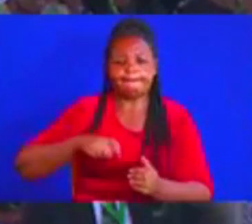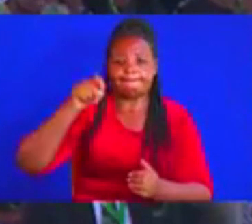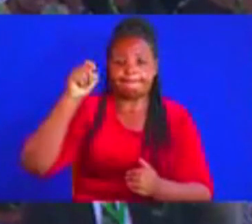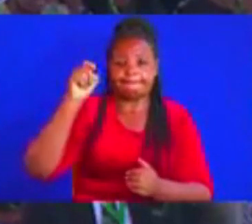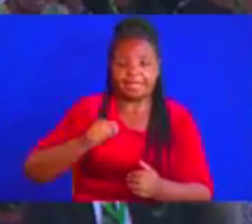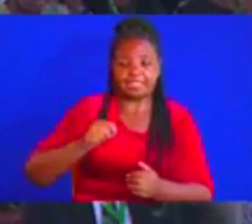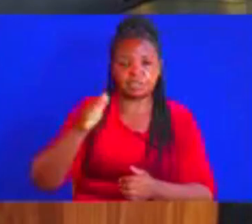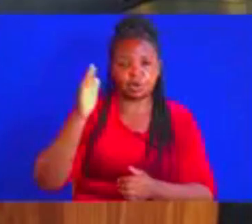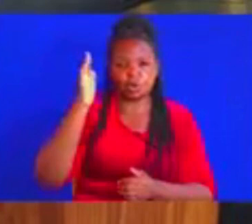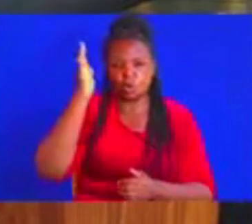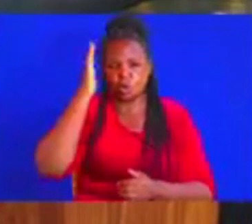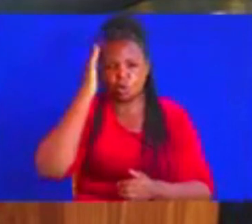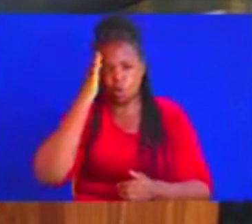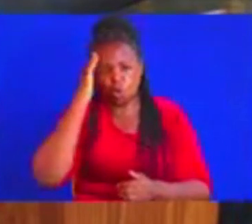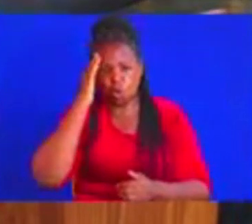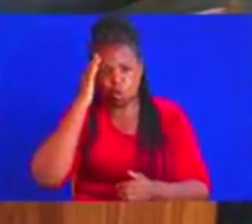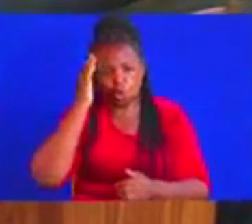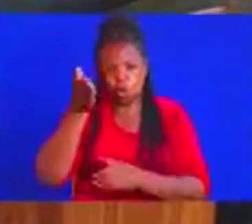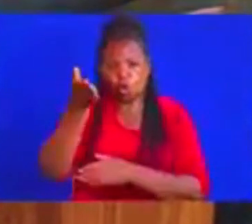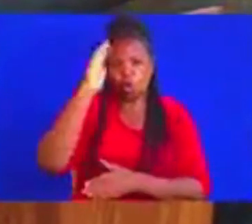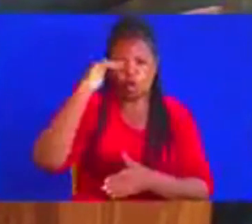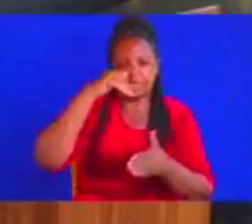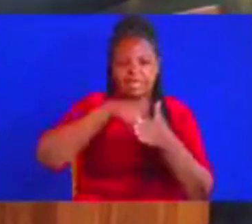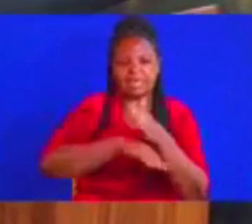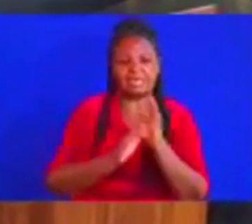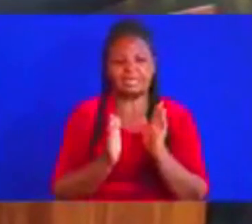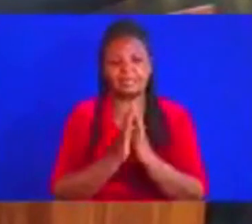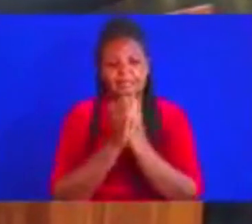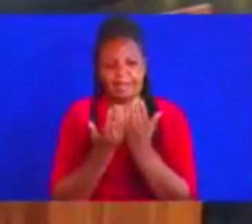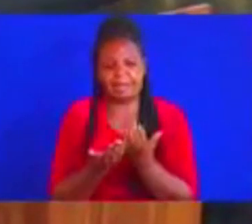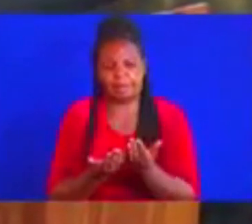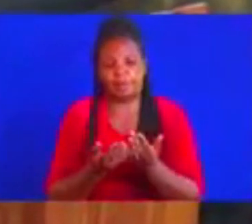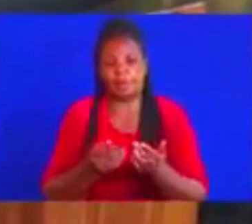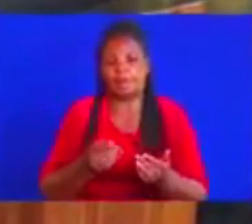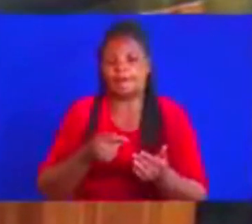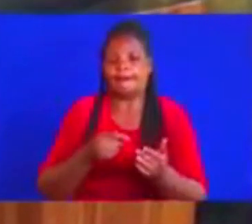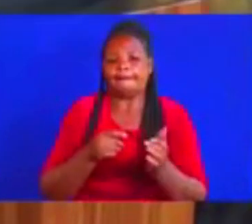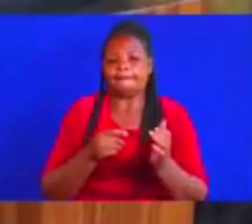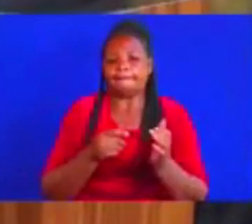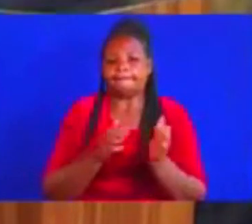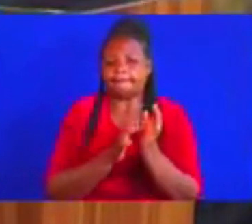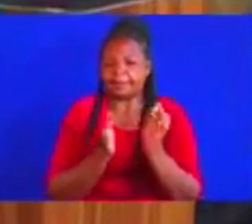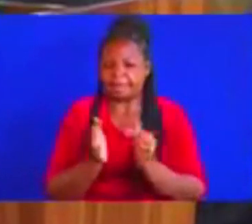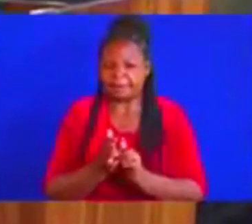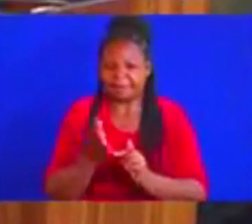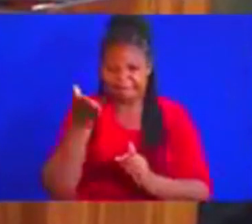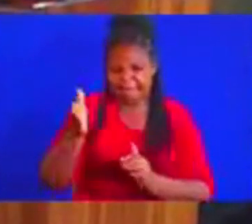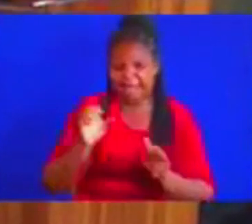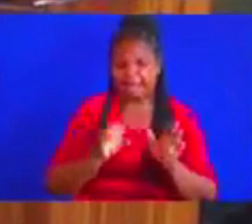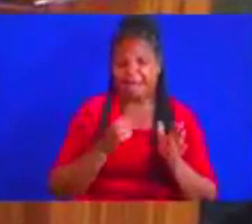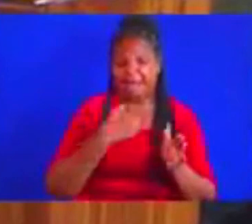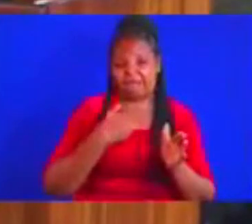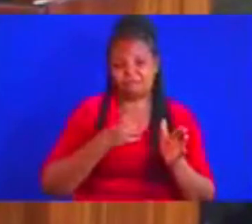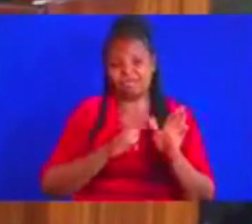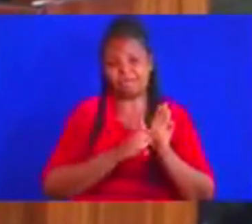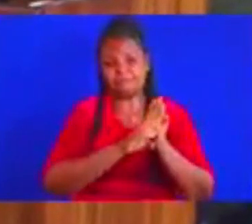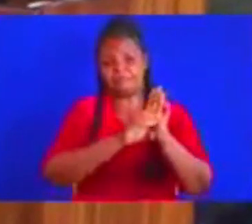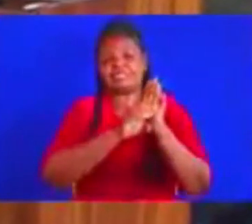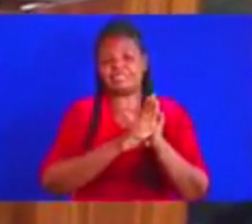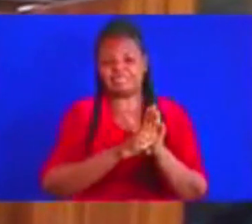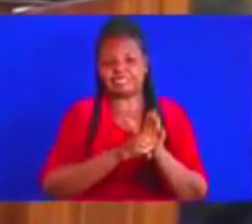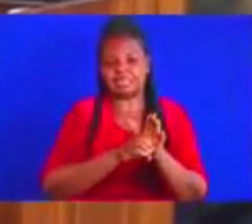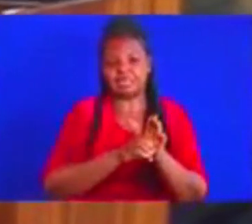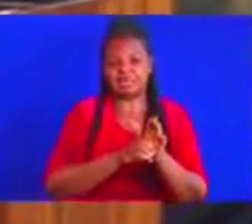Bible, you do not have to say, I know him. There are evidences that have been designed that in the pursuit of